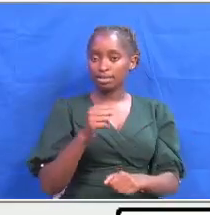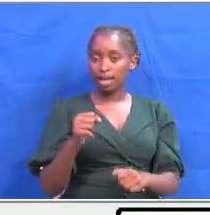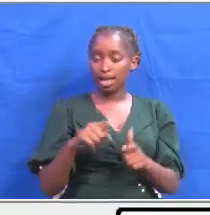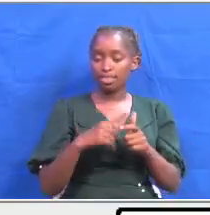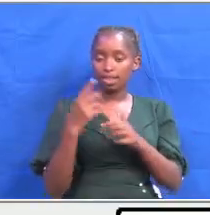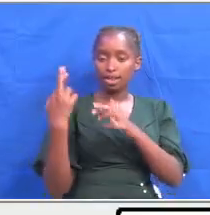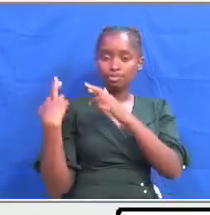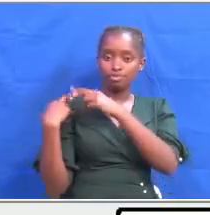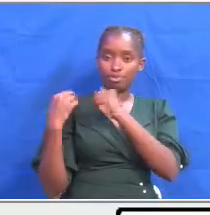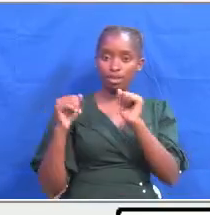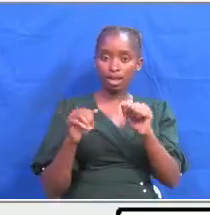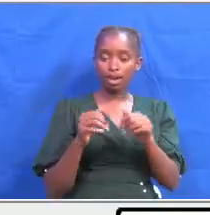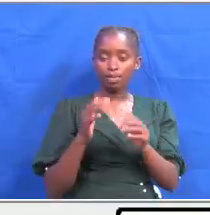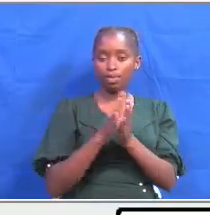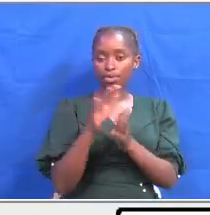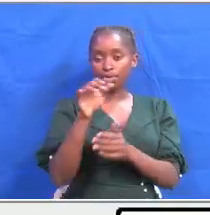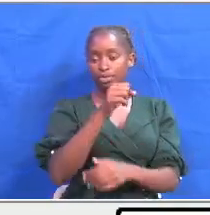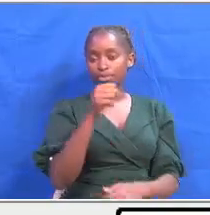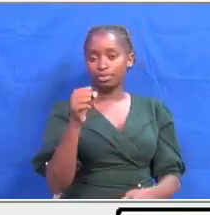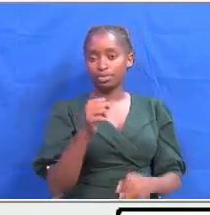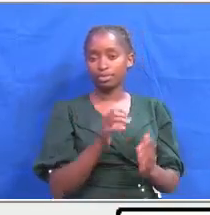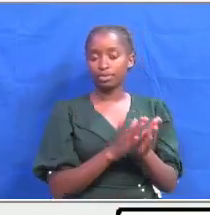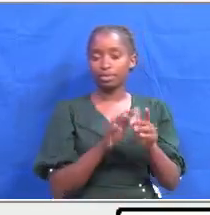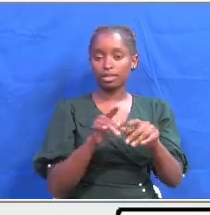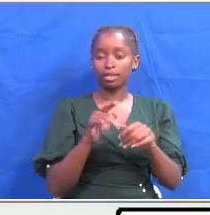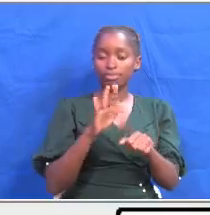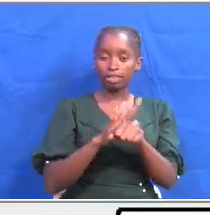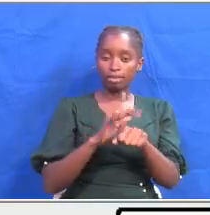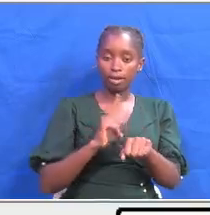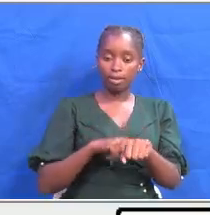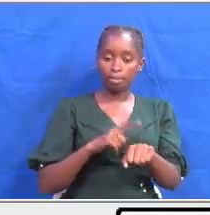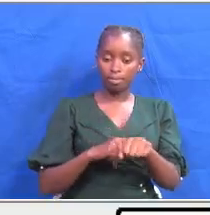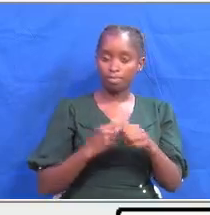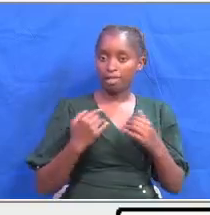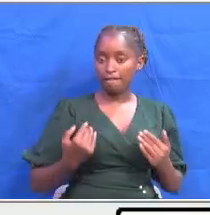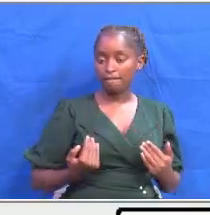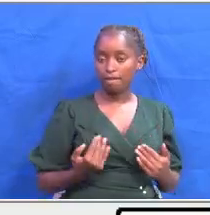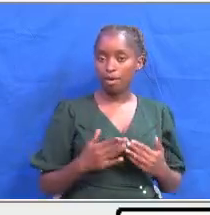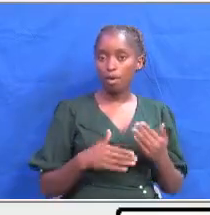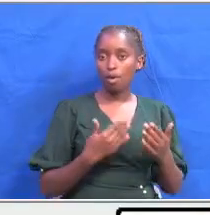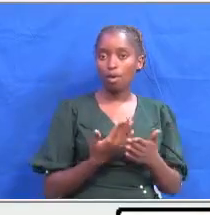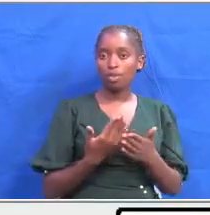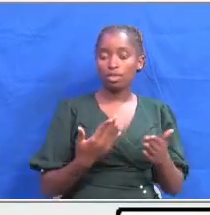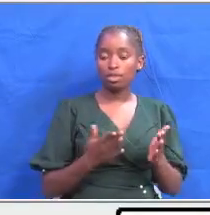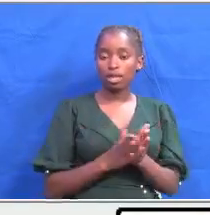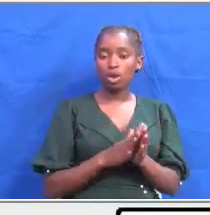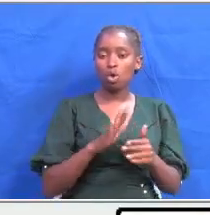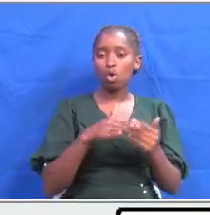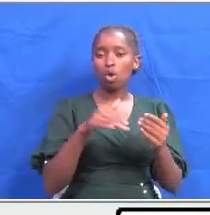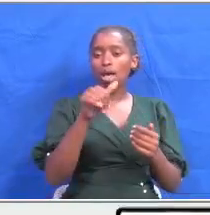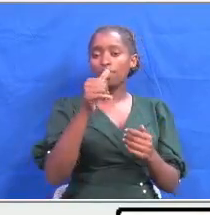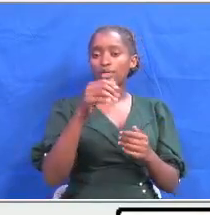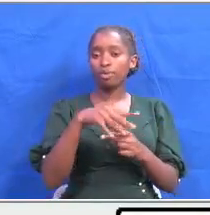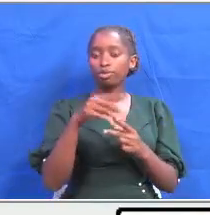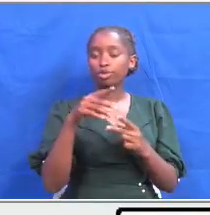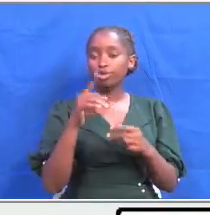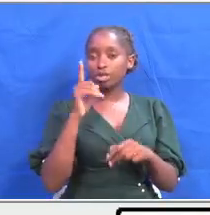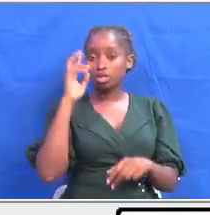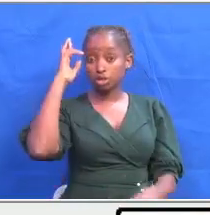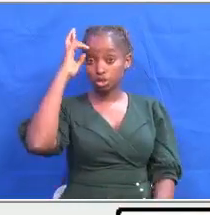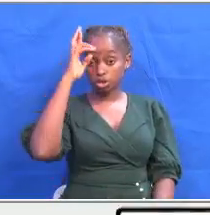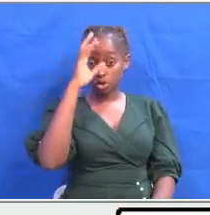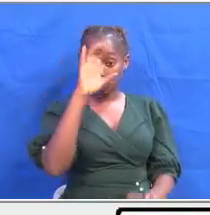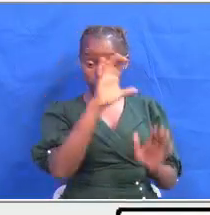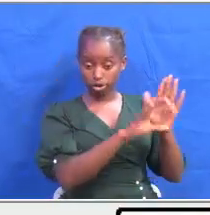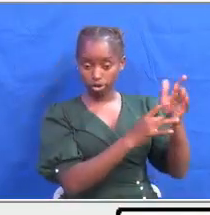Mm-hmm. Executive will equally play their role when it comes to the issues I raised about IBC, nomination, and all those kind of things. So that the constitution wins, but at the same